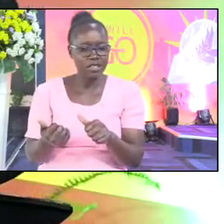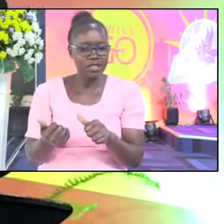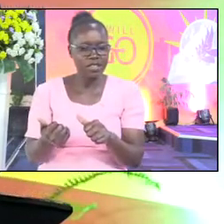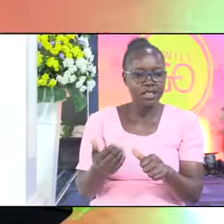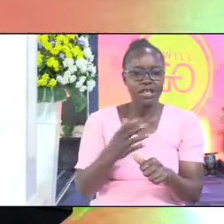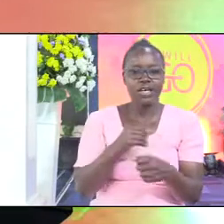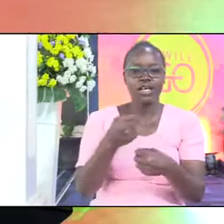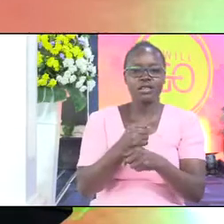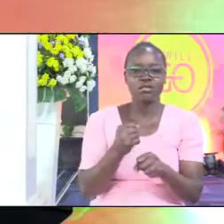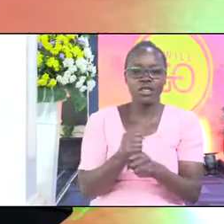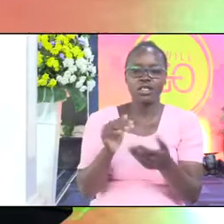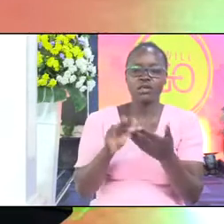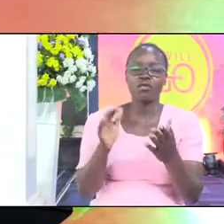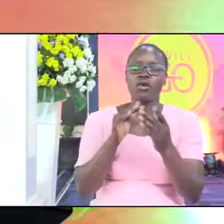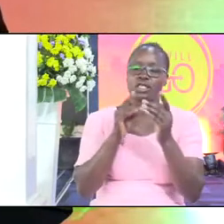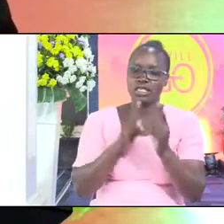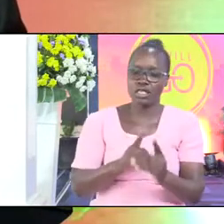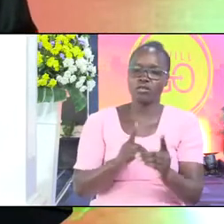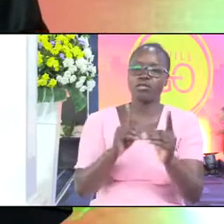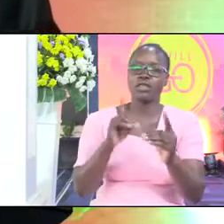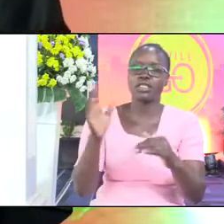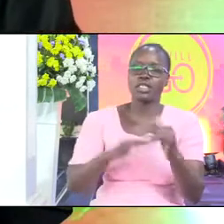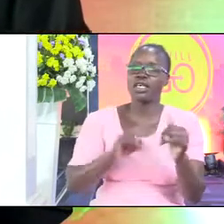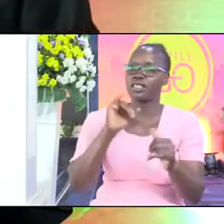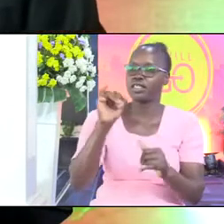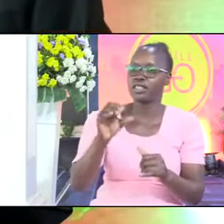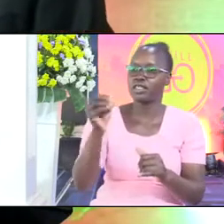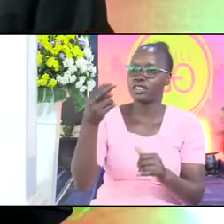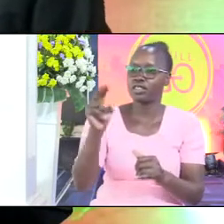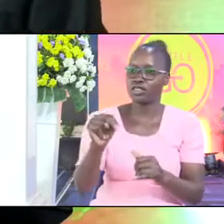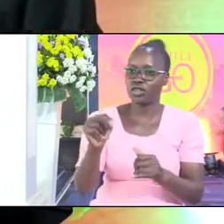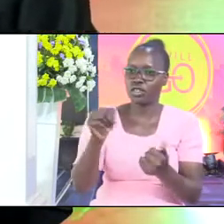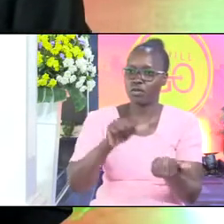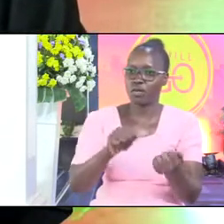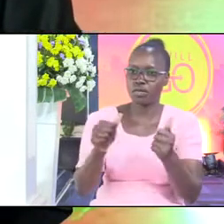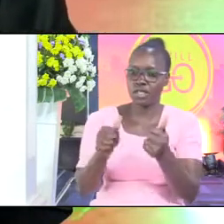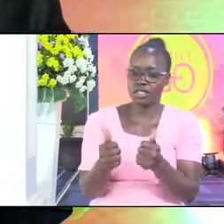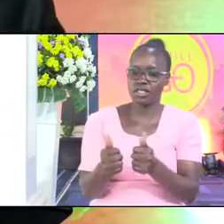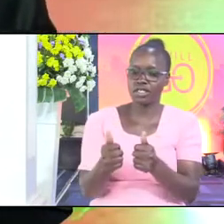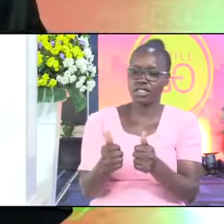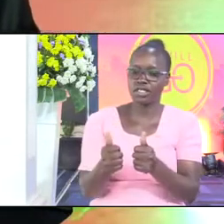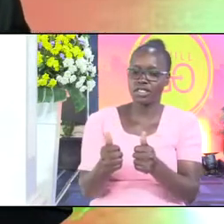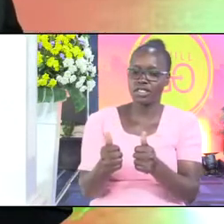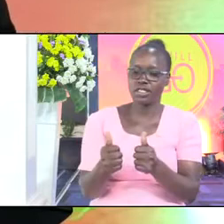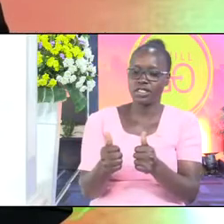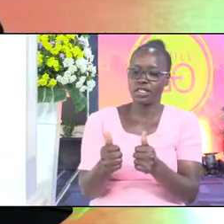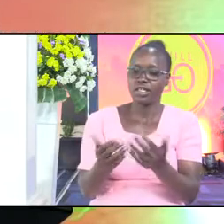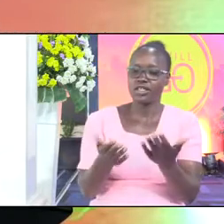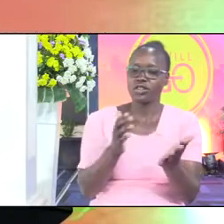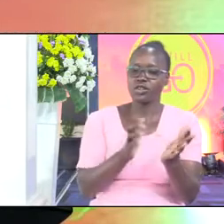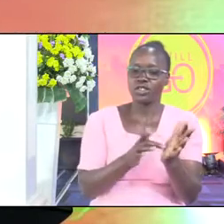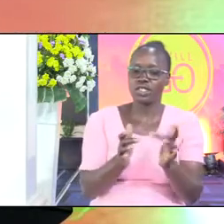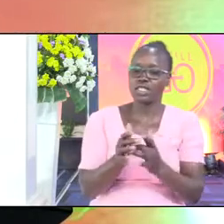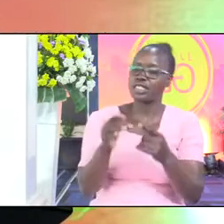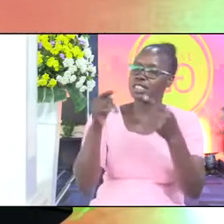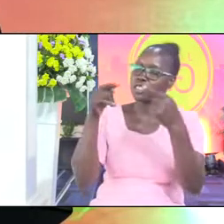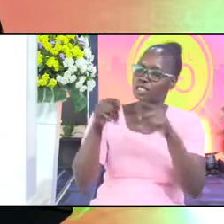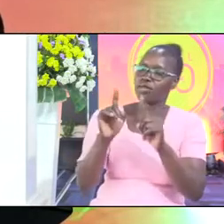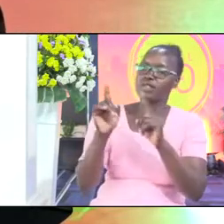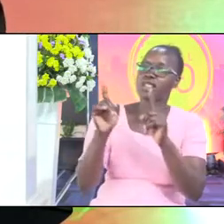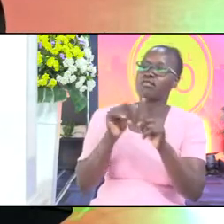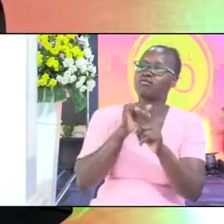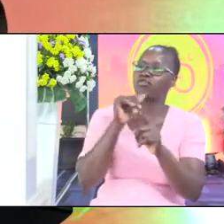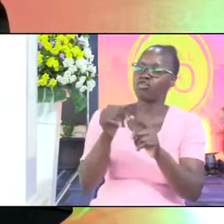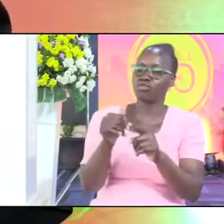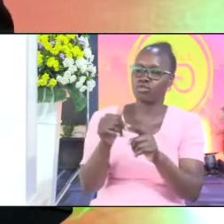and making more disciples than John the Baptizer, though Jesus himself